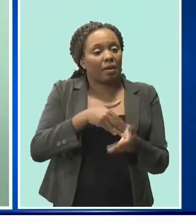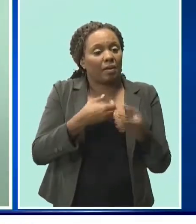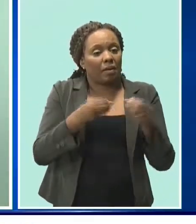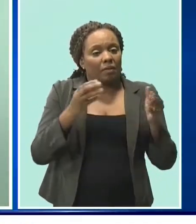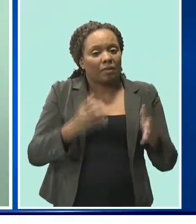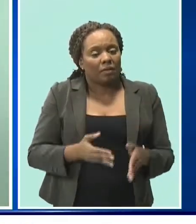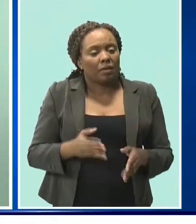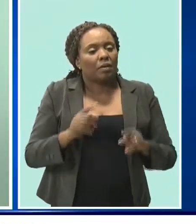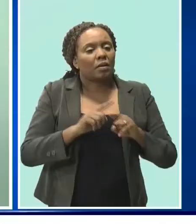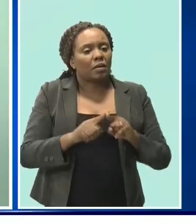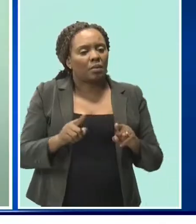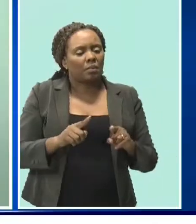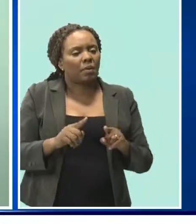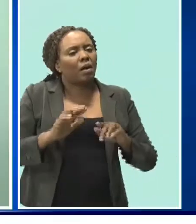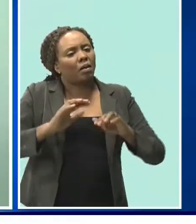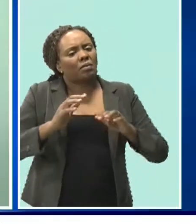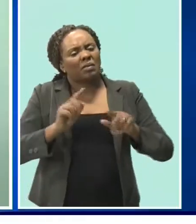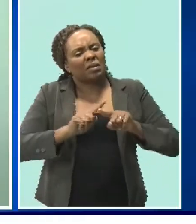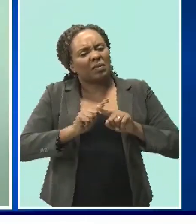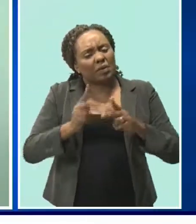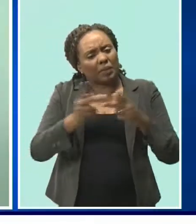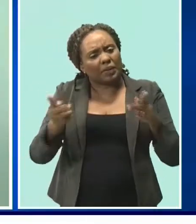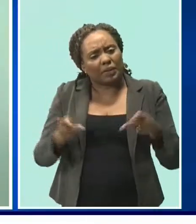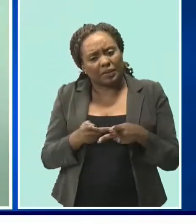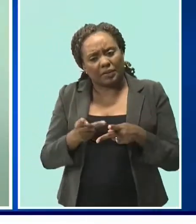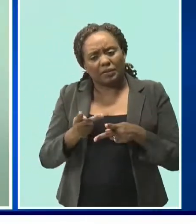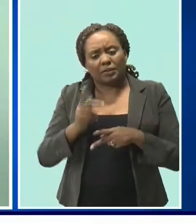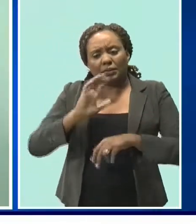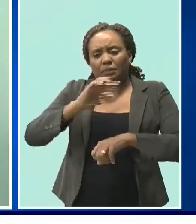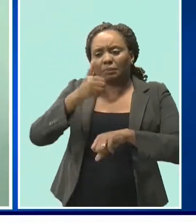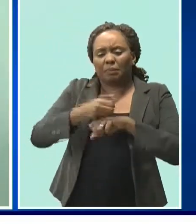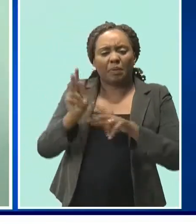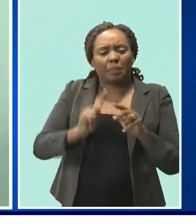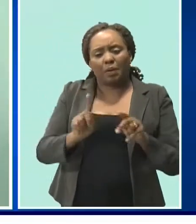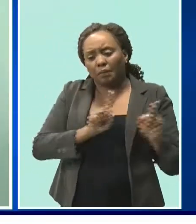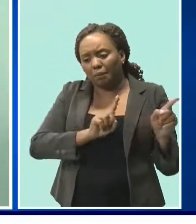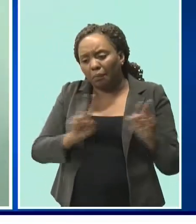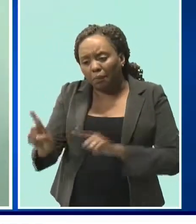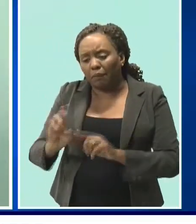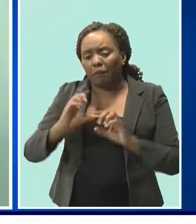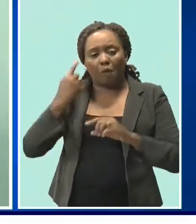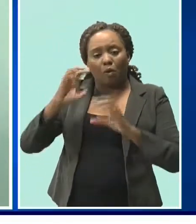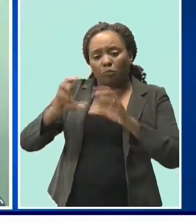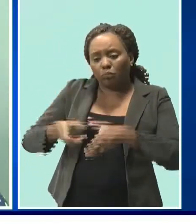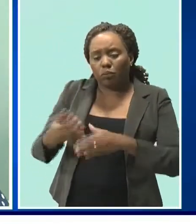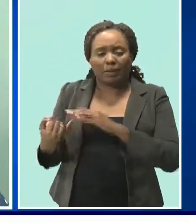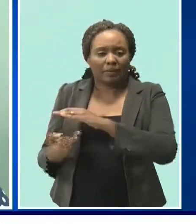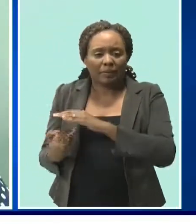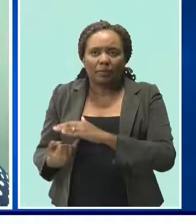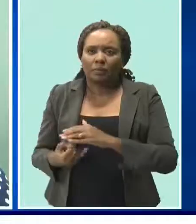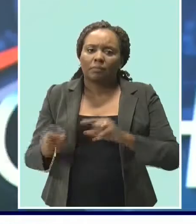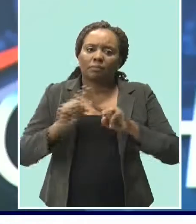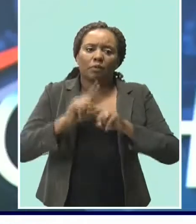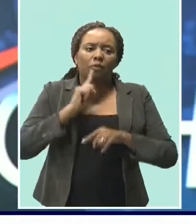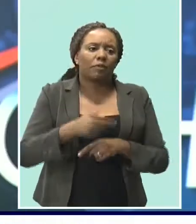of the design of the treatment, the facilities, the care, the interventions that are done to save people's lives.